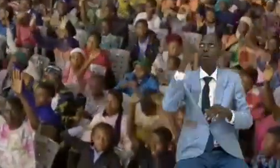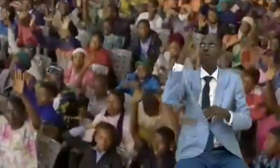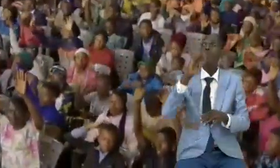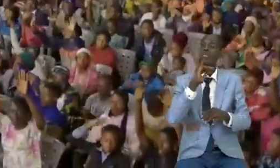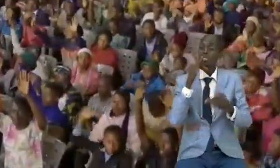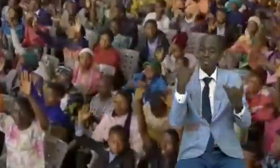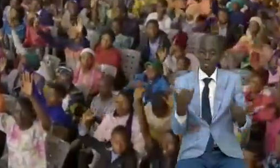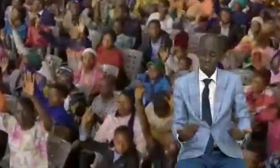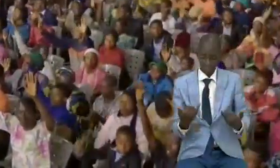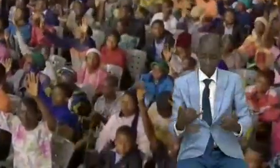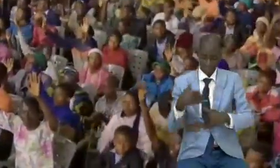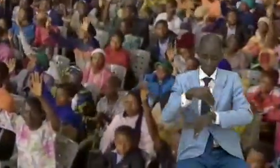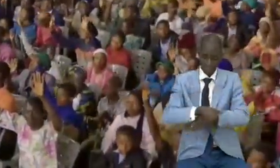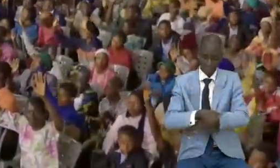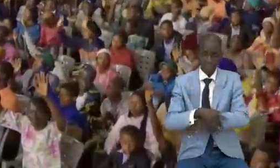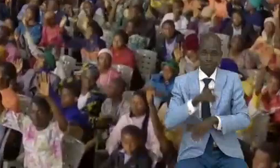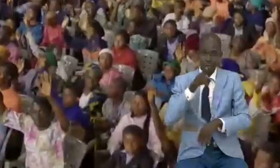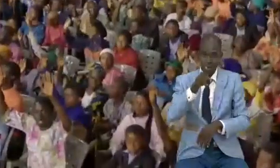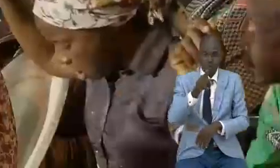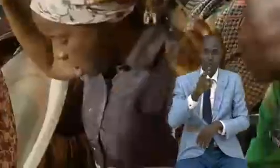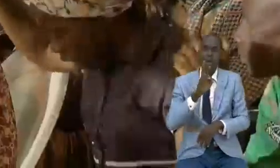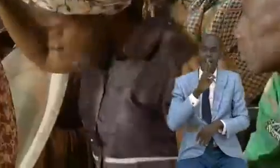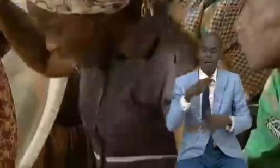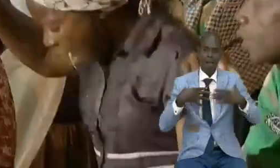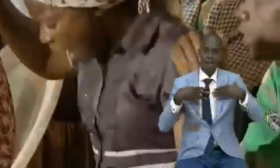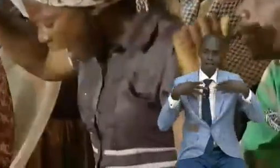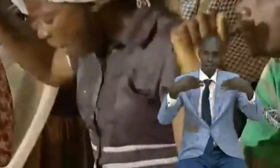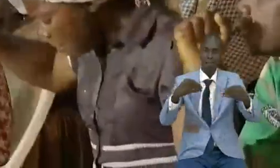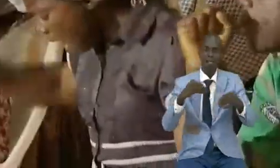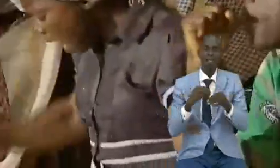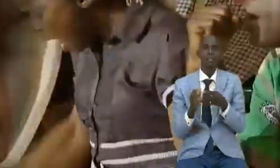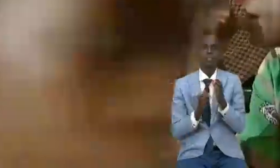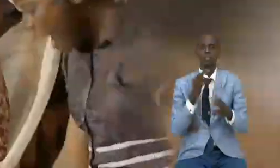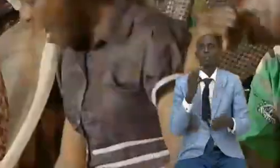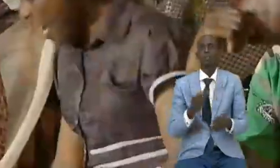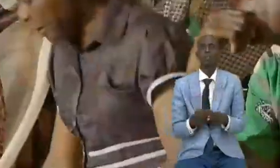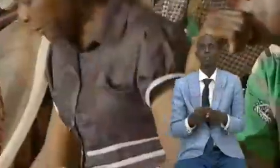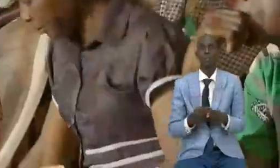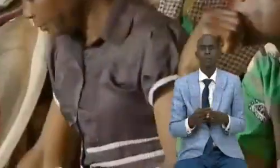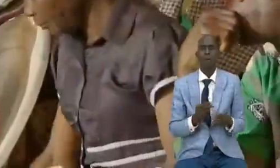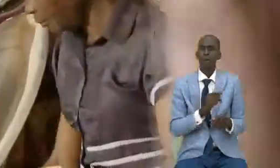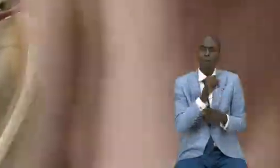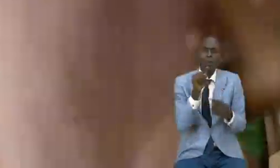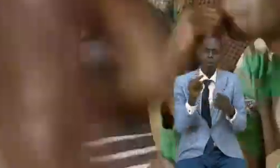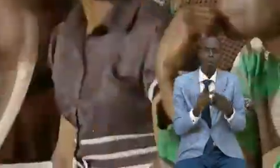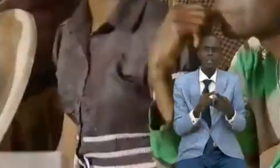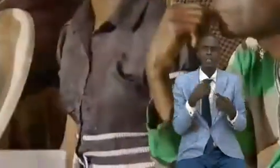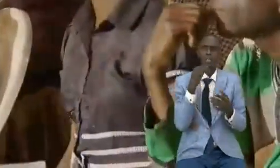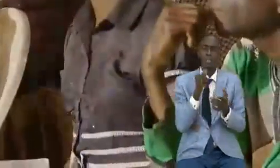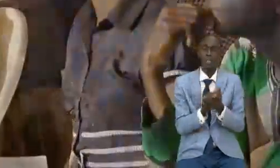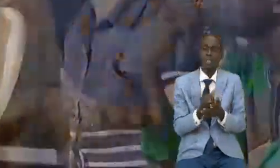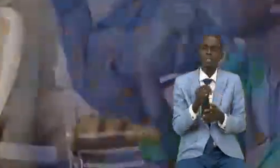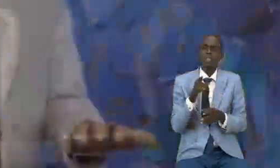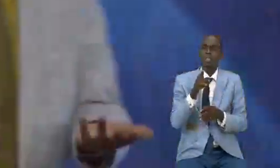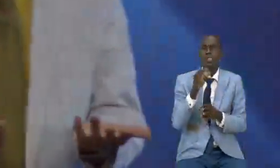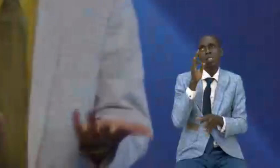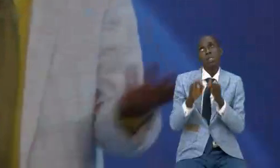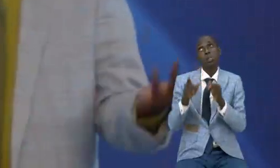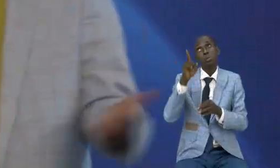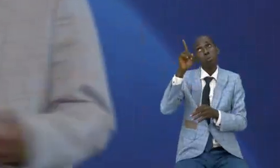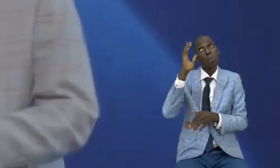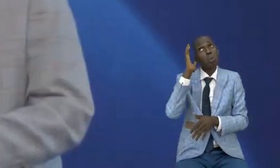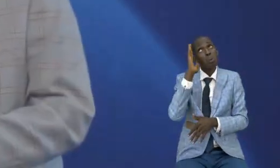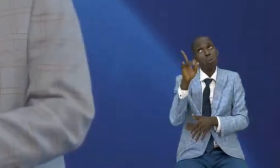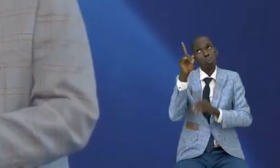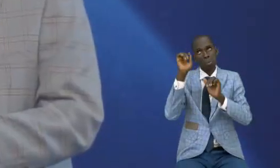tonight, you are healed. And now, when he said, if thou wilt, thou